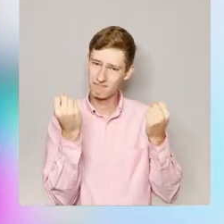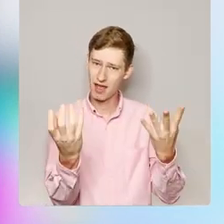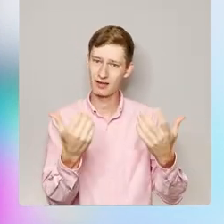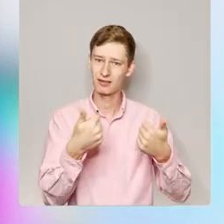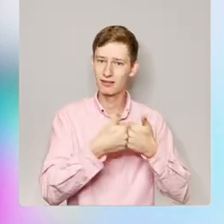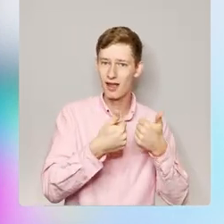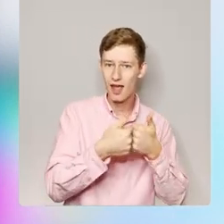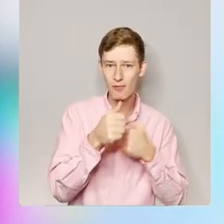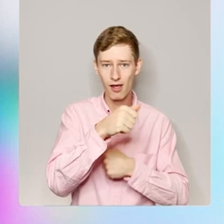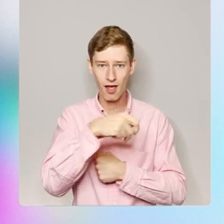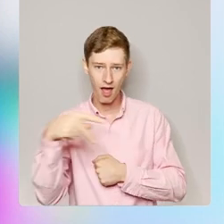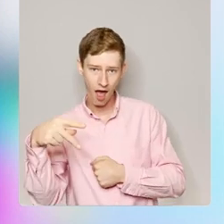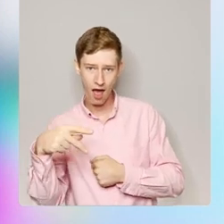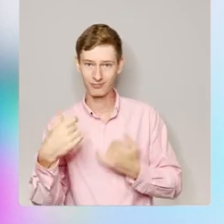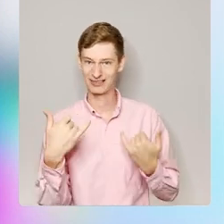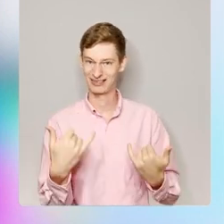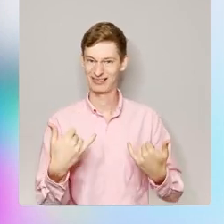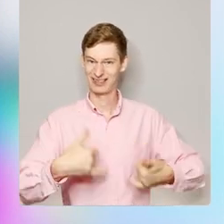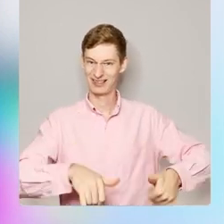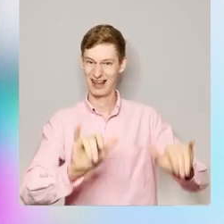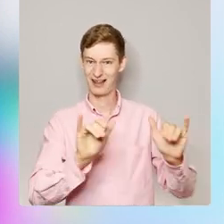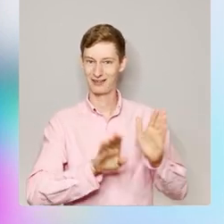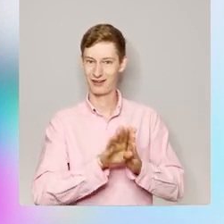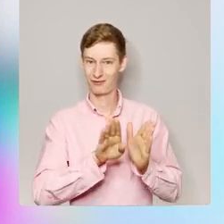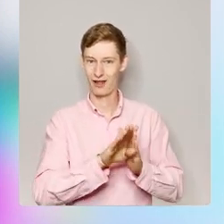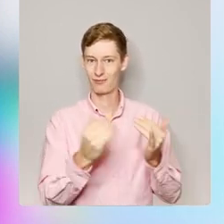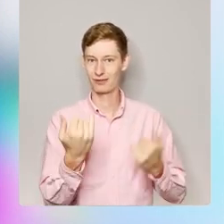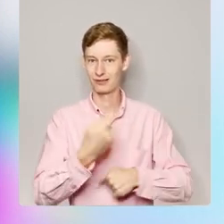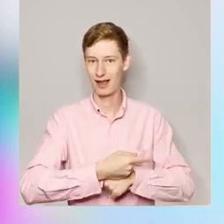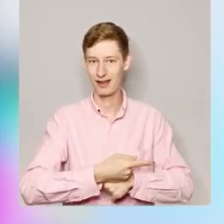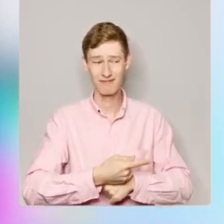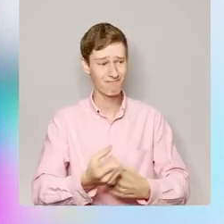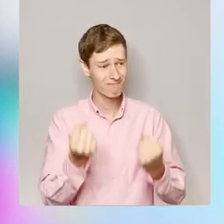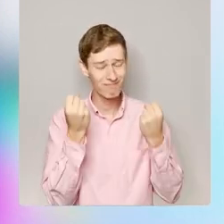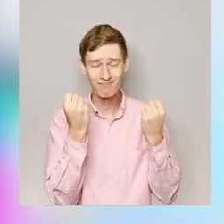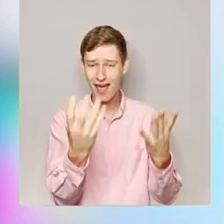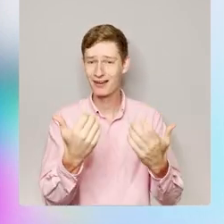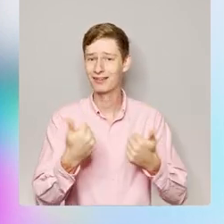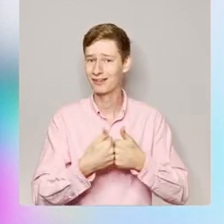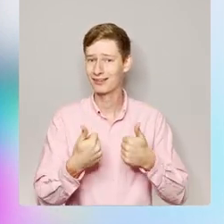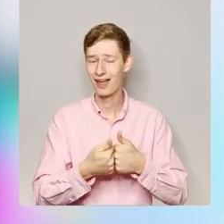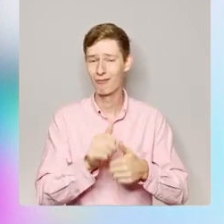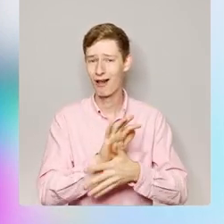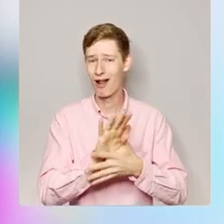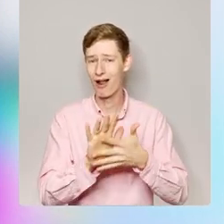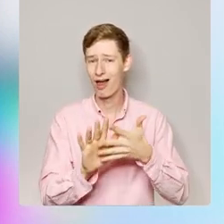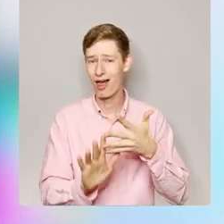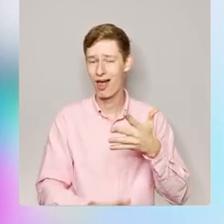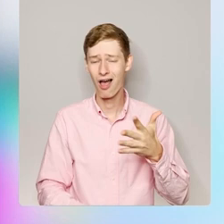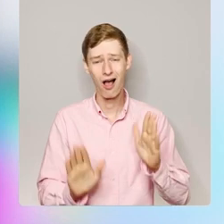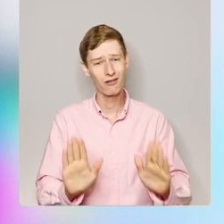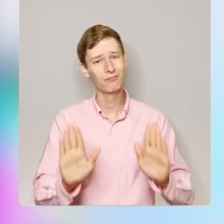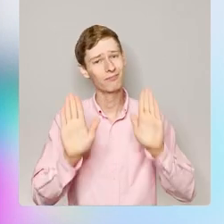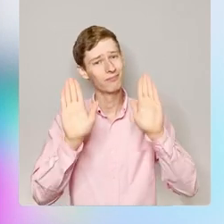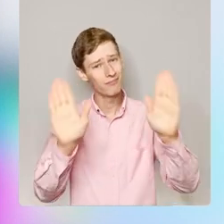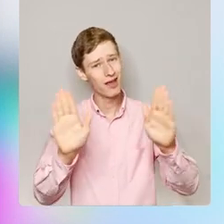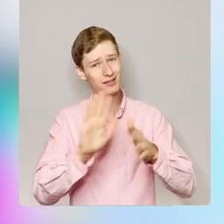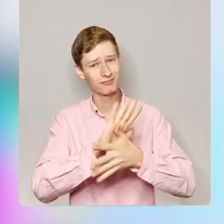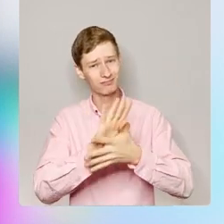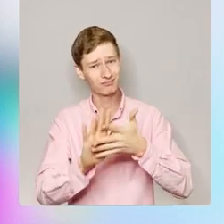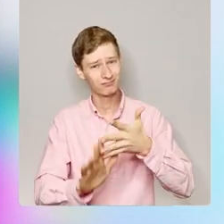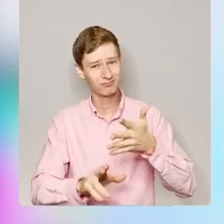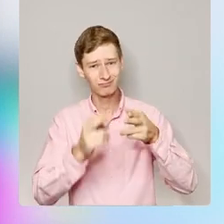apps that are in active development today. Like, hundreds of games. That's an incredible pipeline of